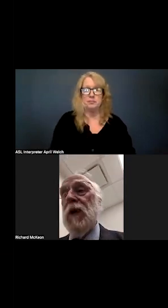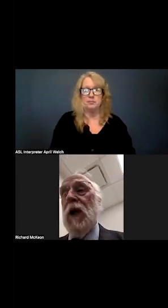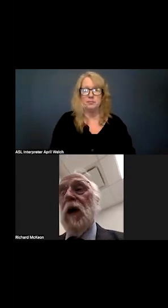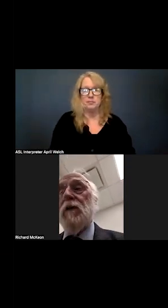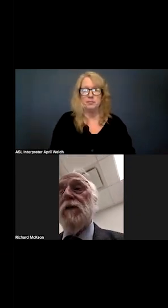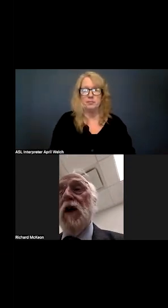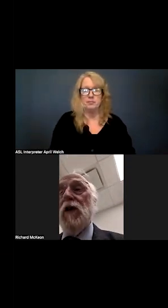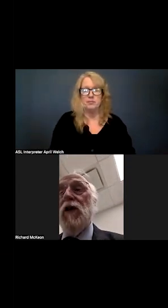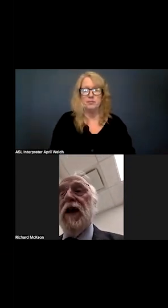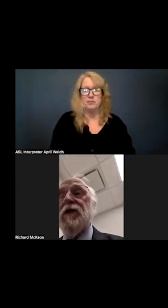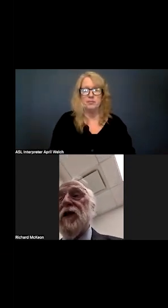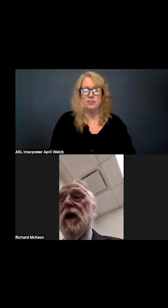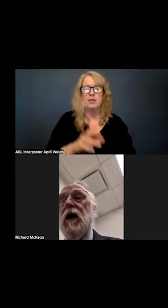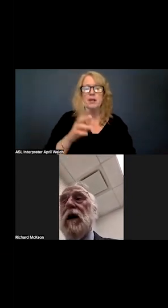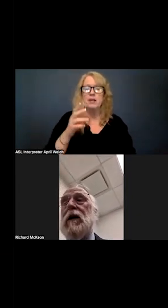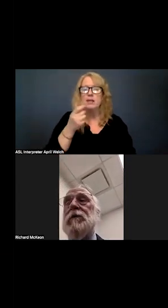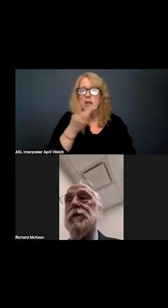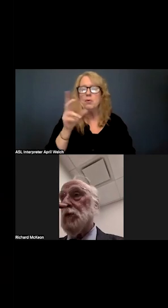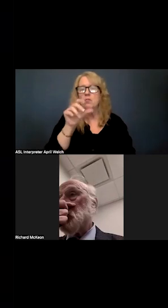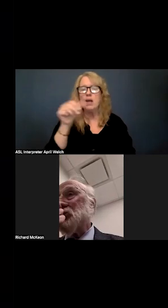Just a couple of other things.